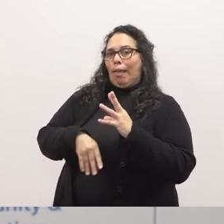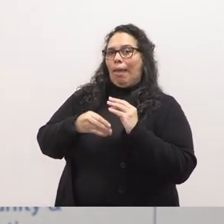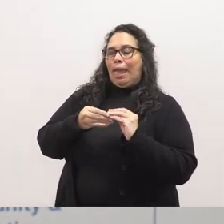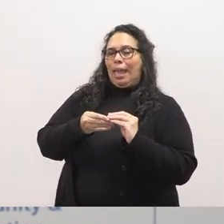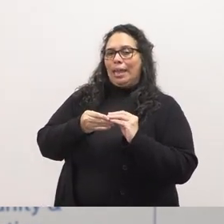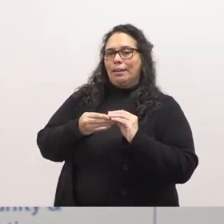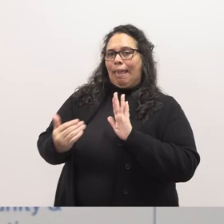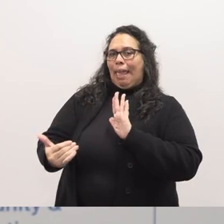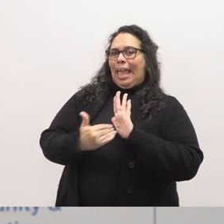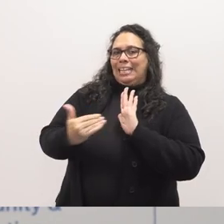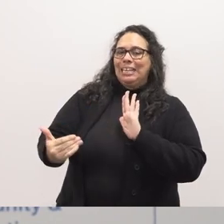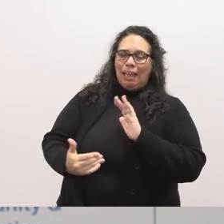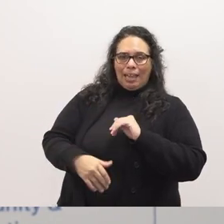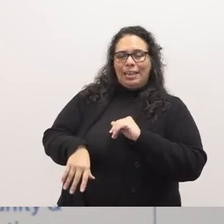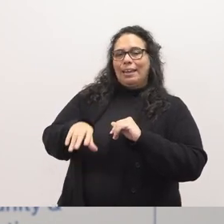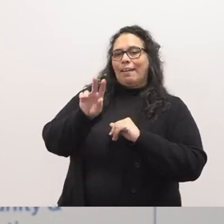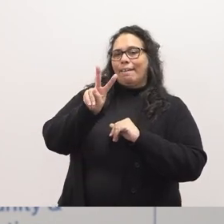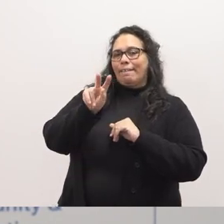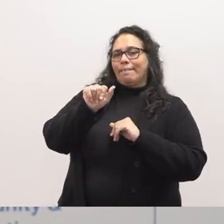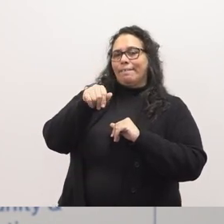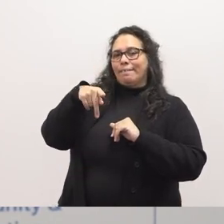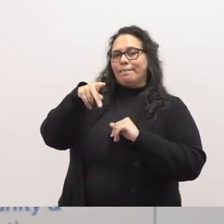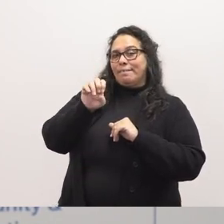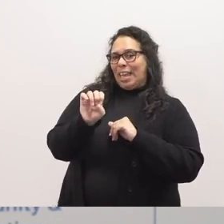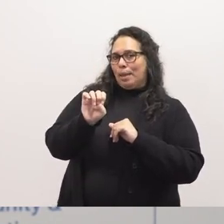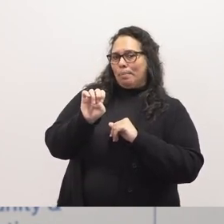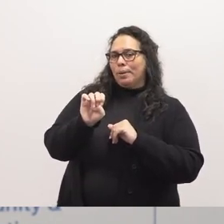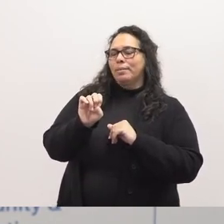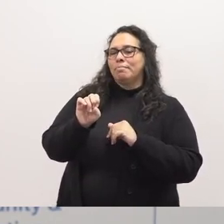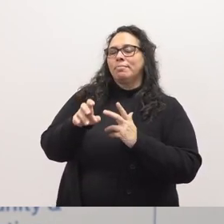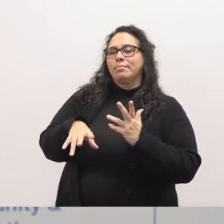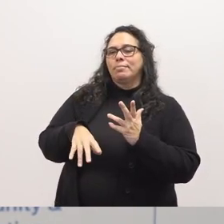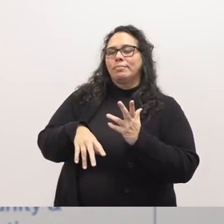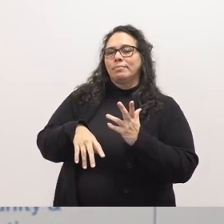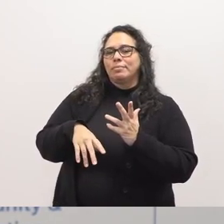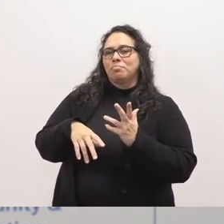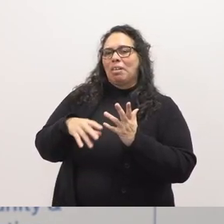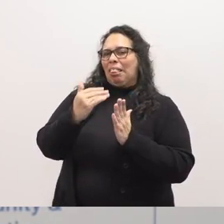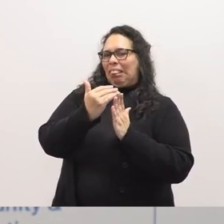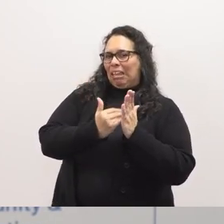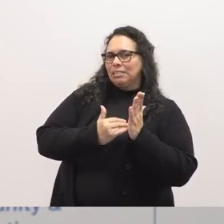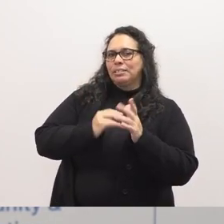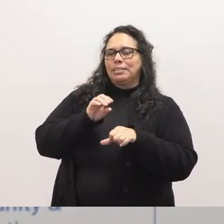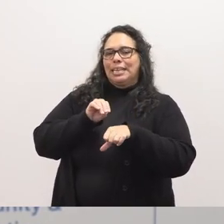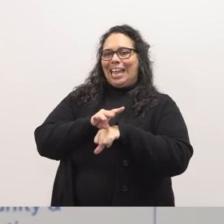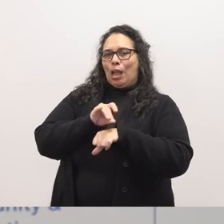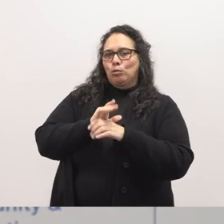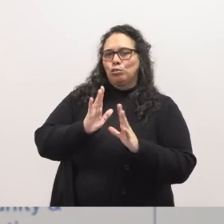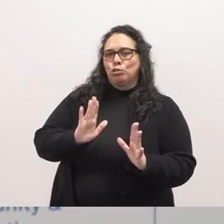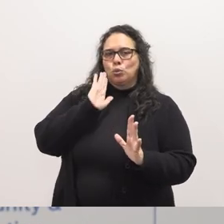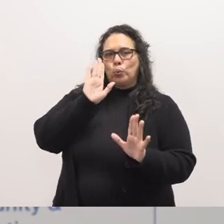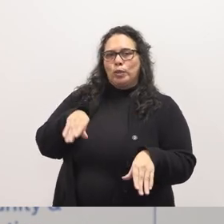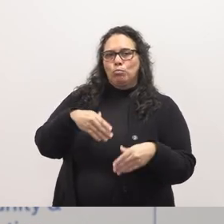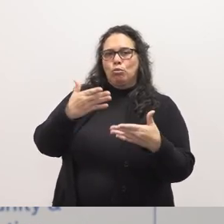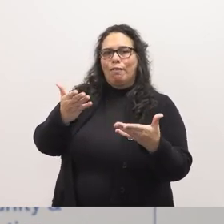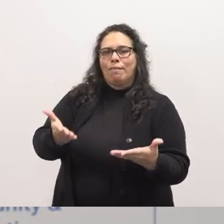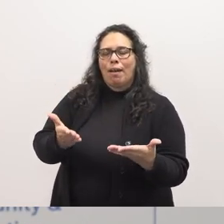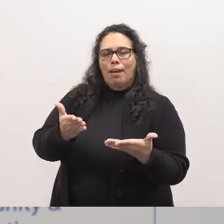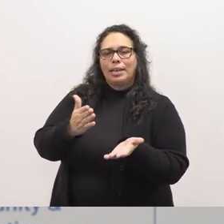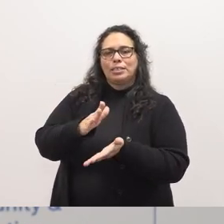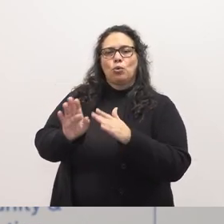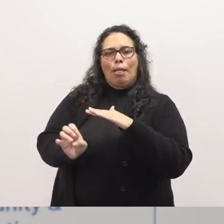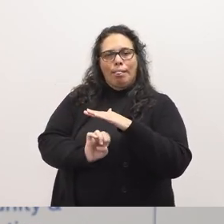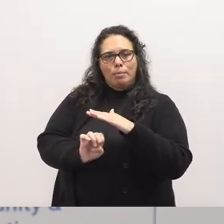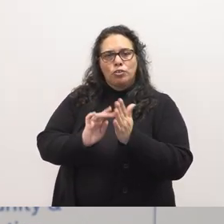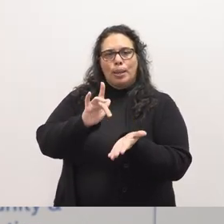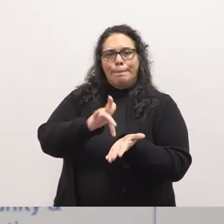anti-vaping measures to wellness lessons that counselors will provide to elementary and middle school students. And then